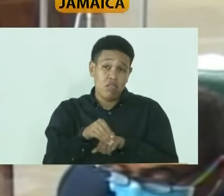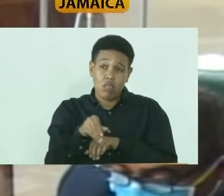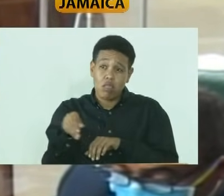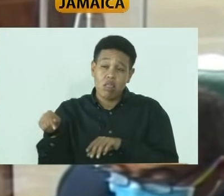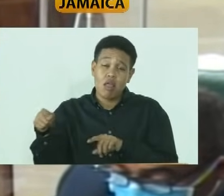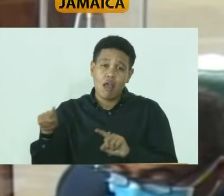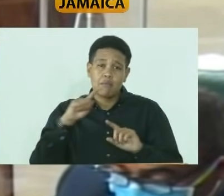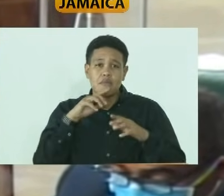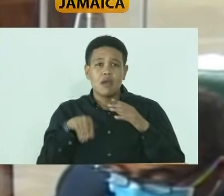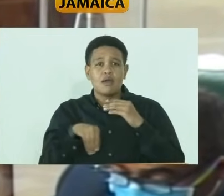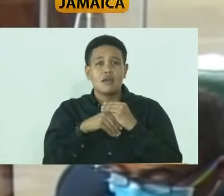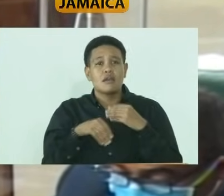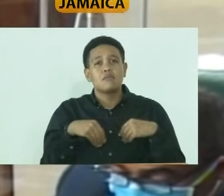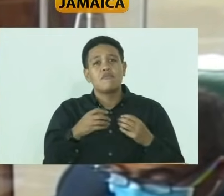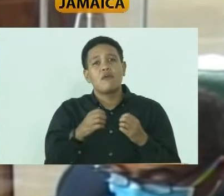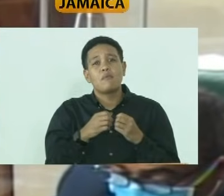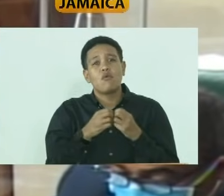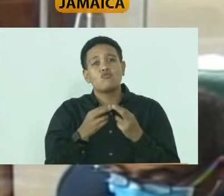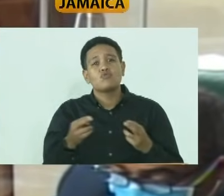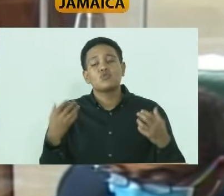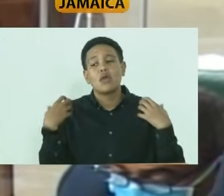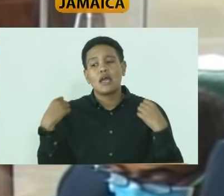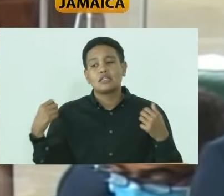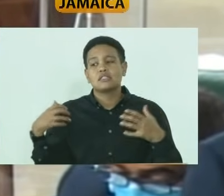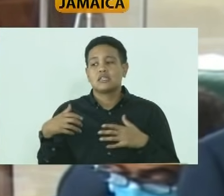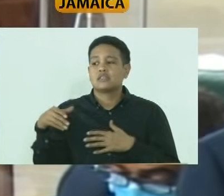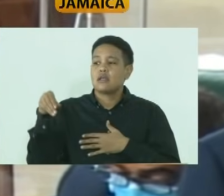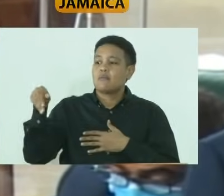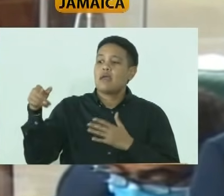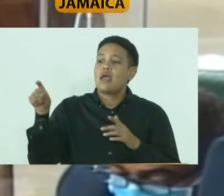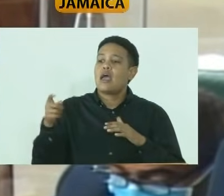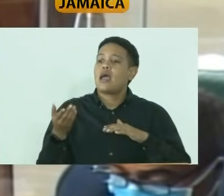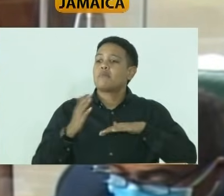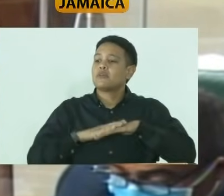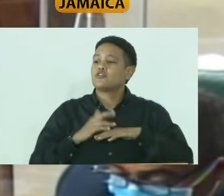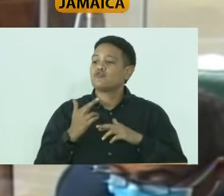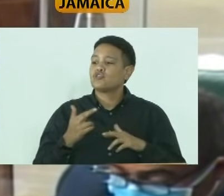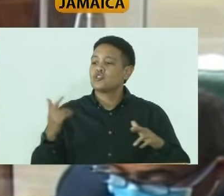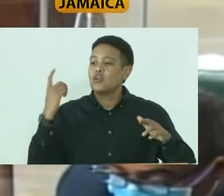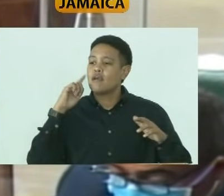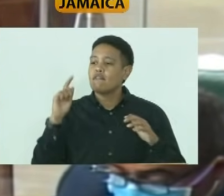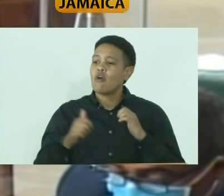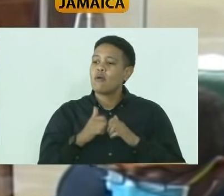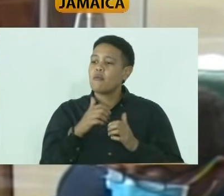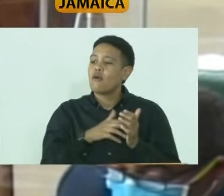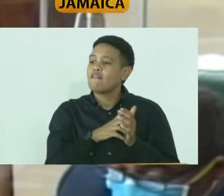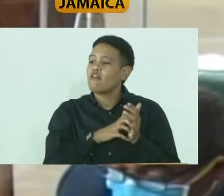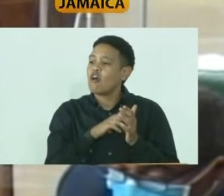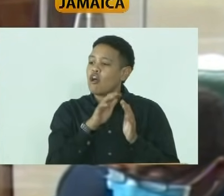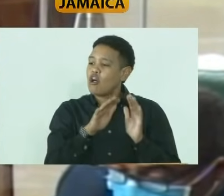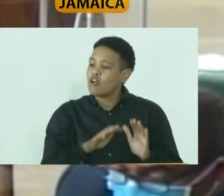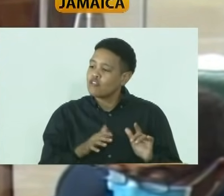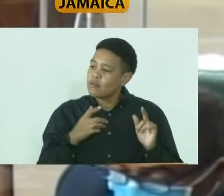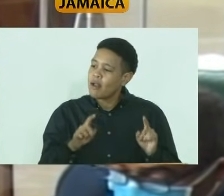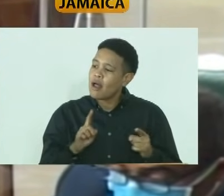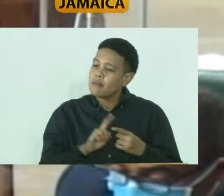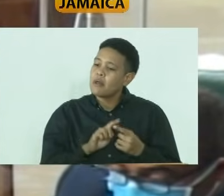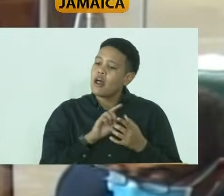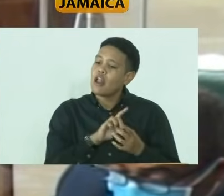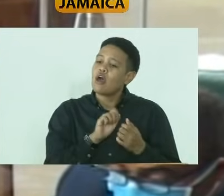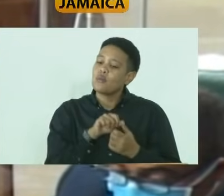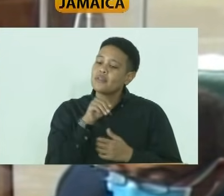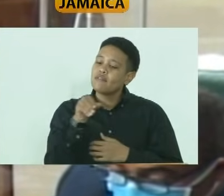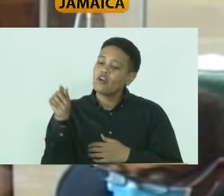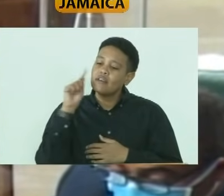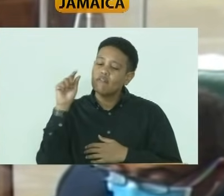providing additional resources to the health sector, increased resources for the most vulnerable, along with funding for